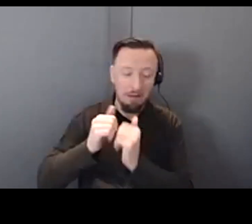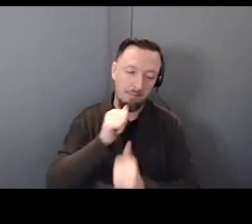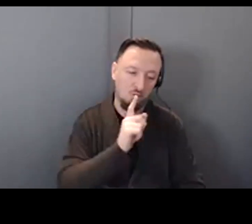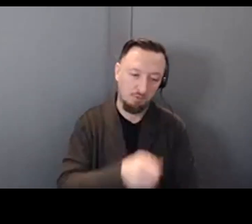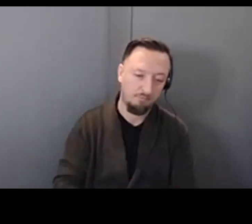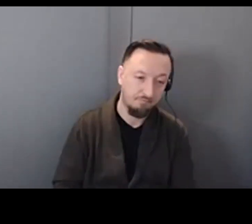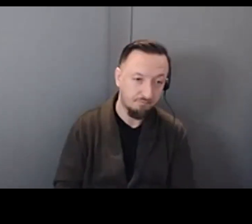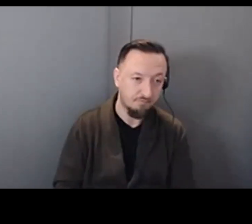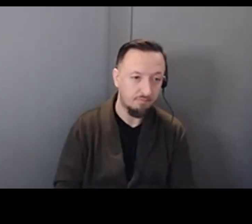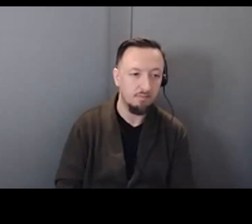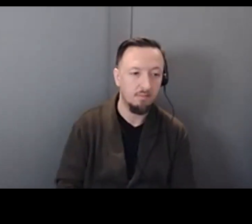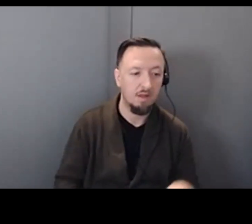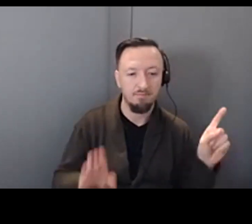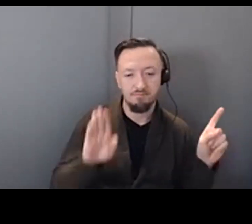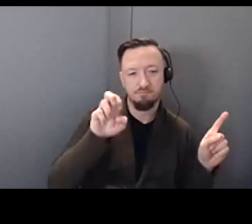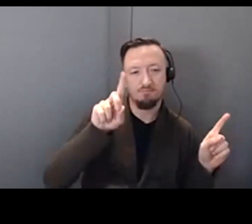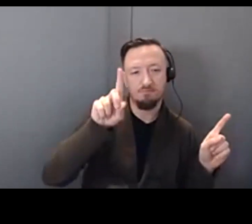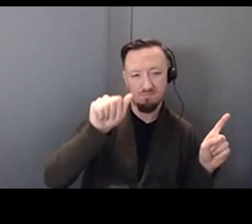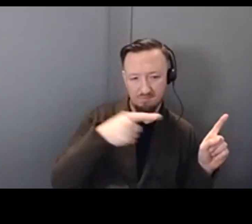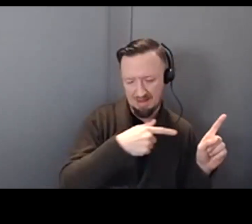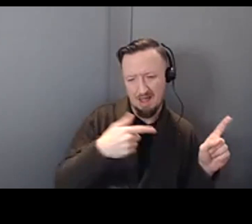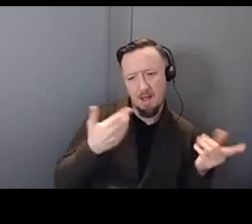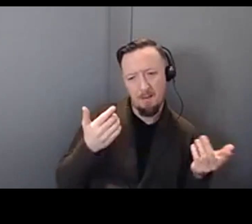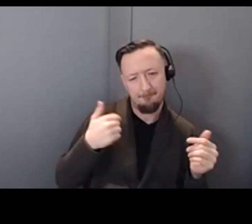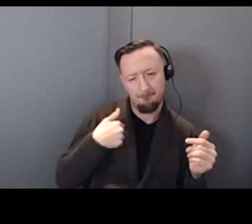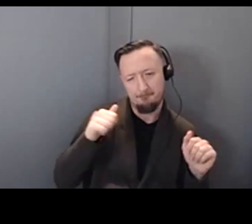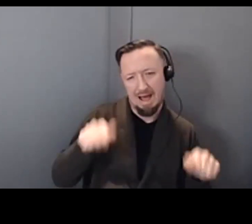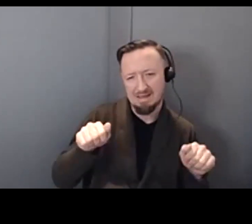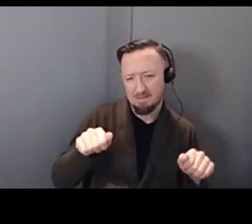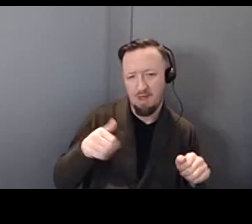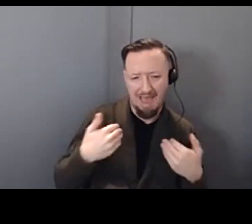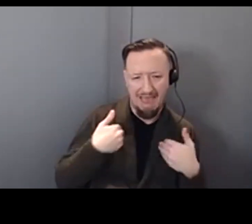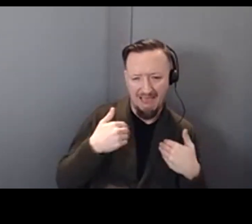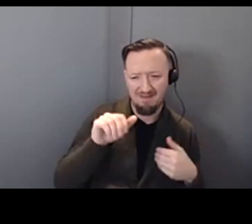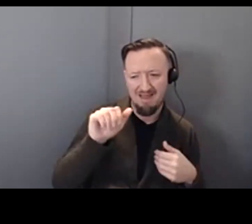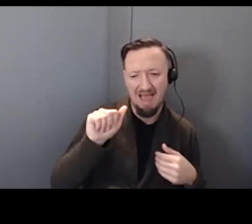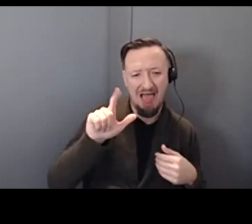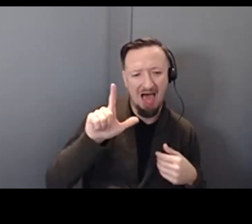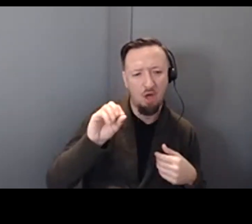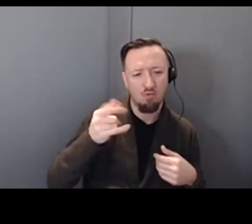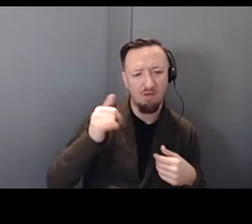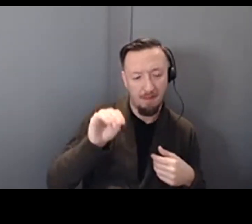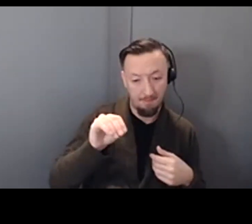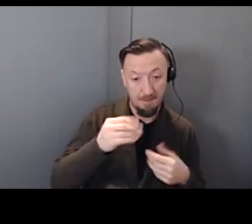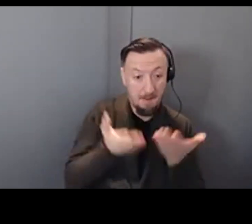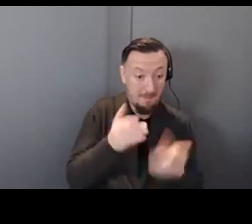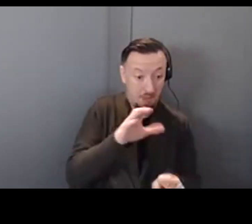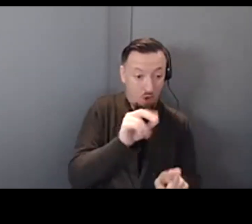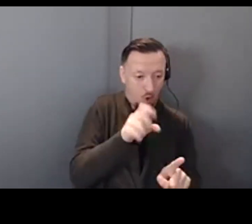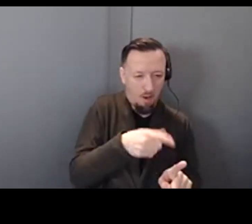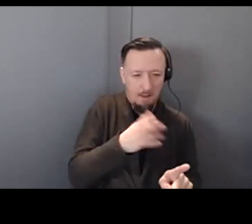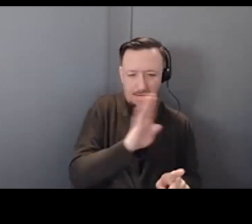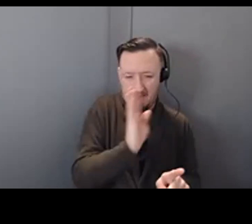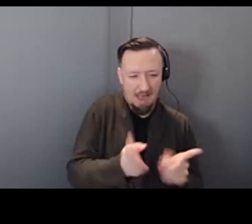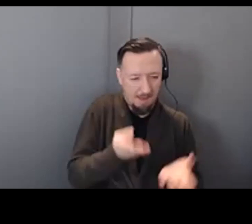There's probably a whole algorithm, I bet, because even if a code is used super seldom,